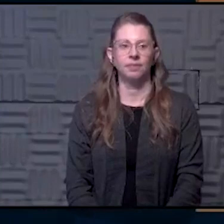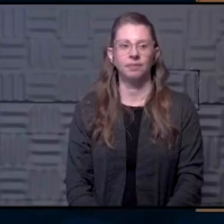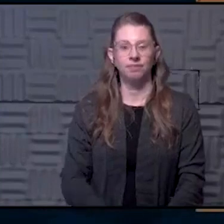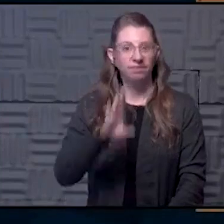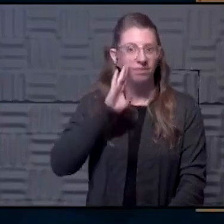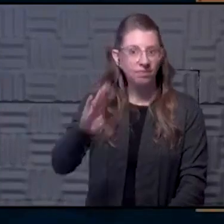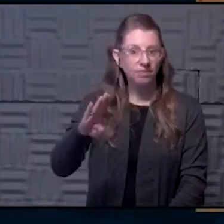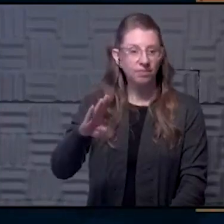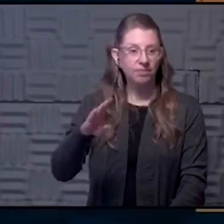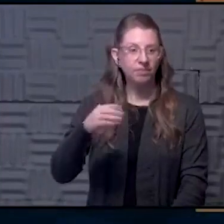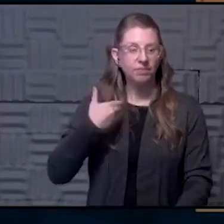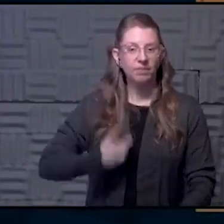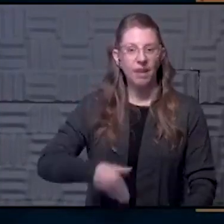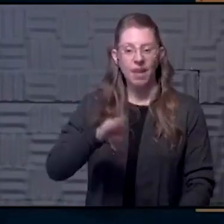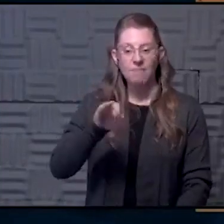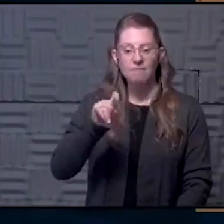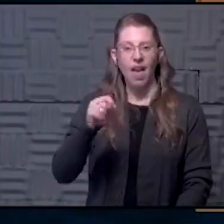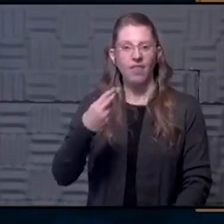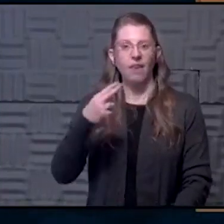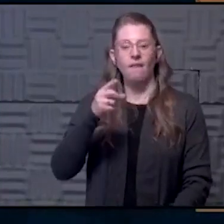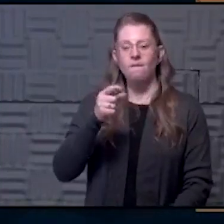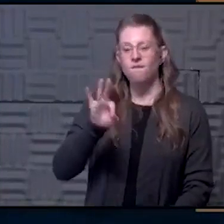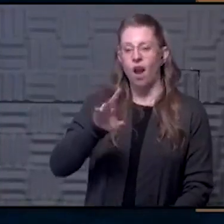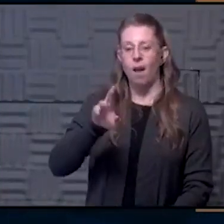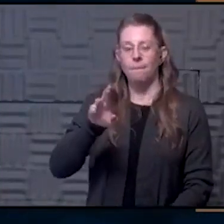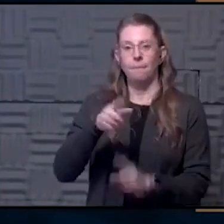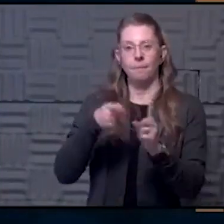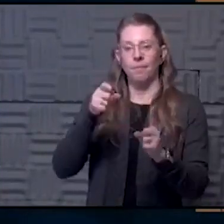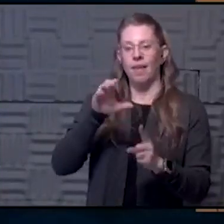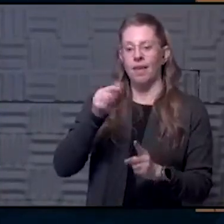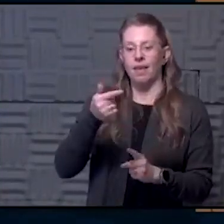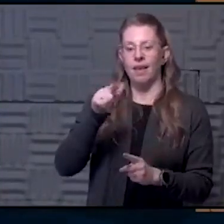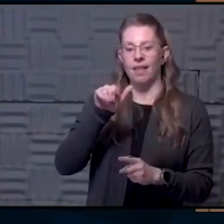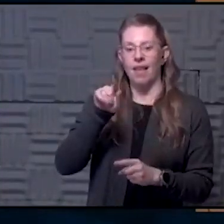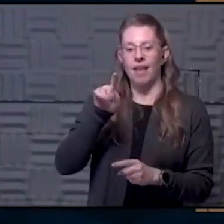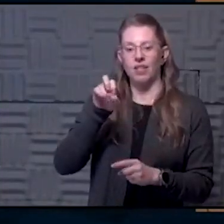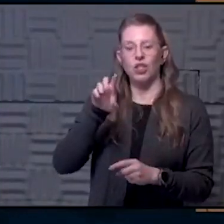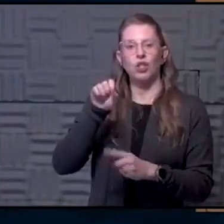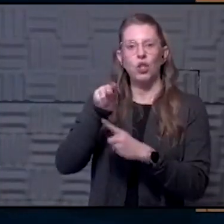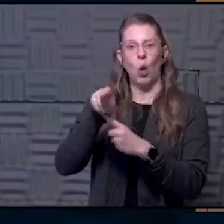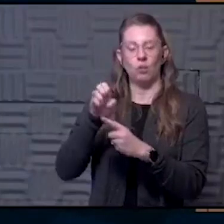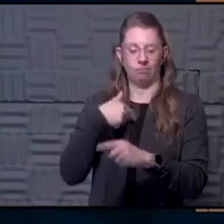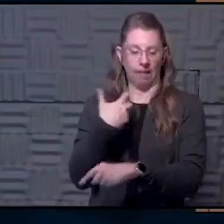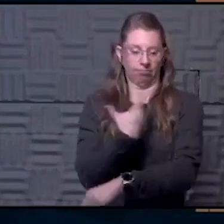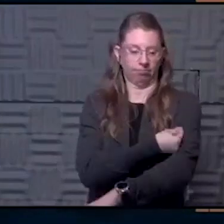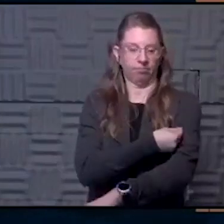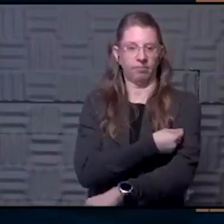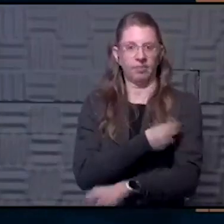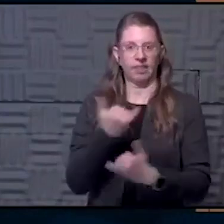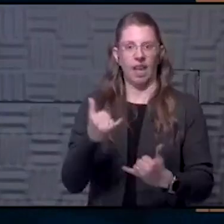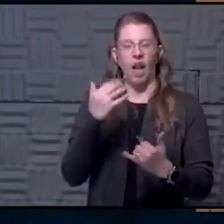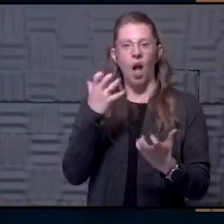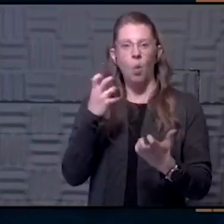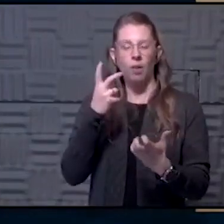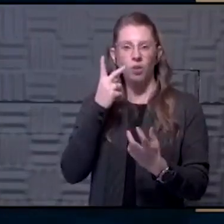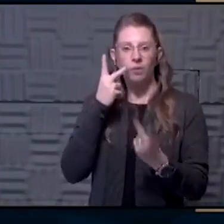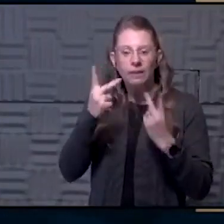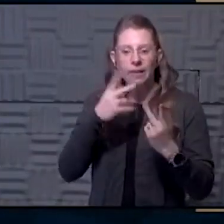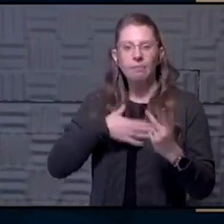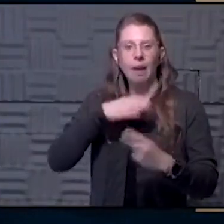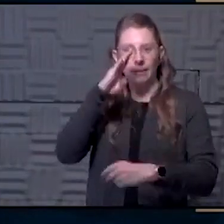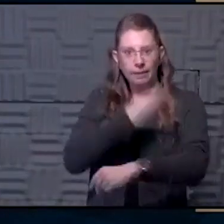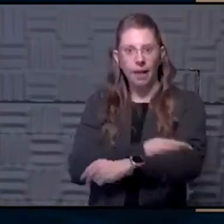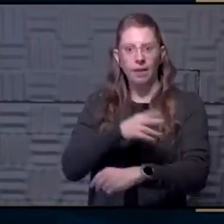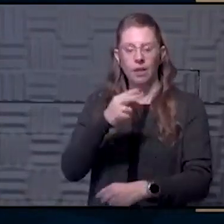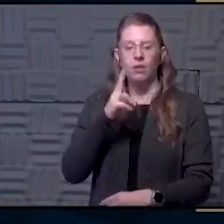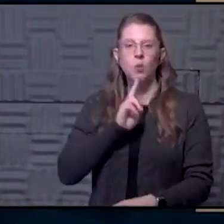Hi, I'm Beth from Gladstone, and I got my COVID vaccine today because I want to go see my son in Houston. Hello